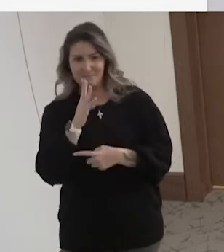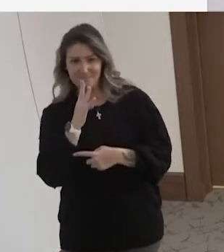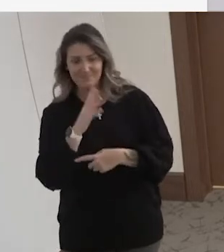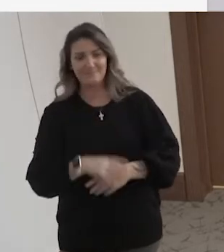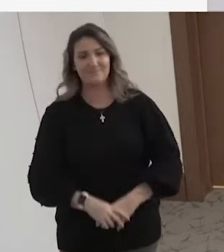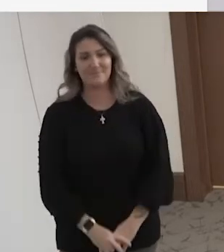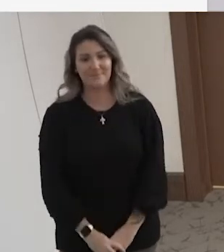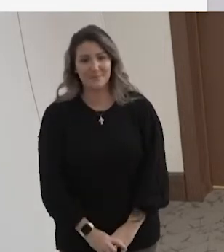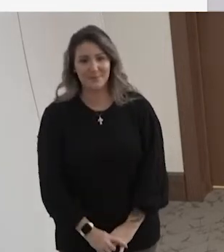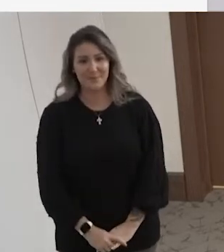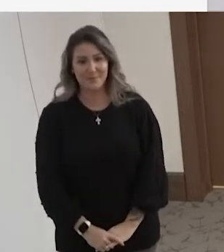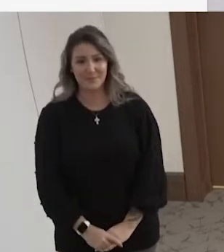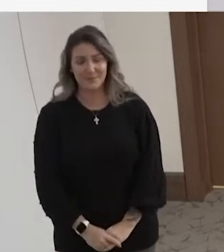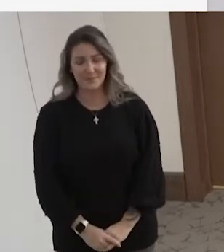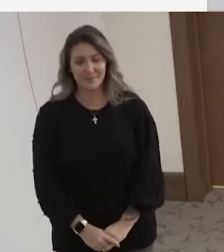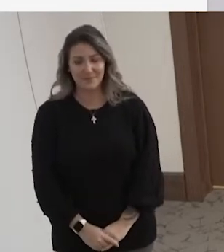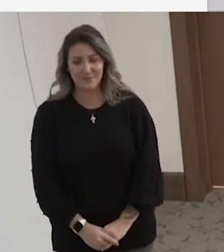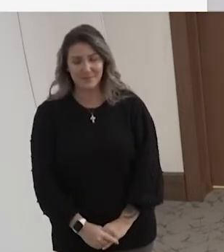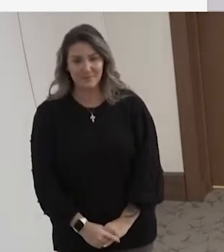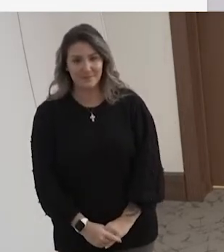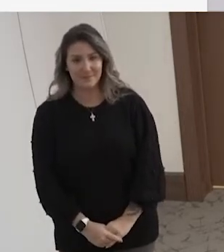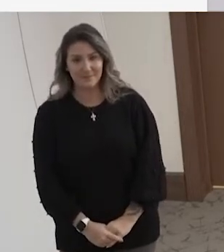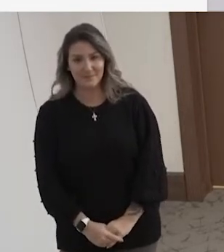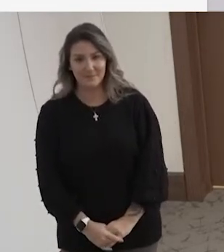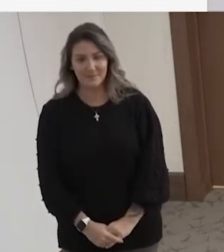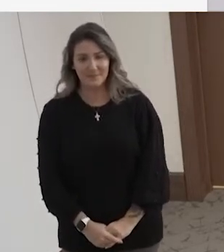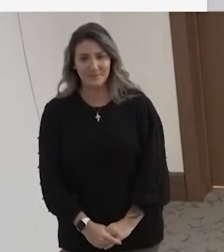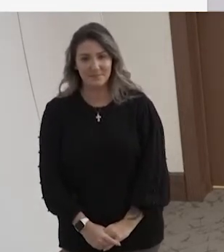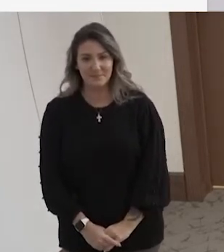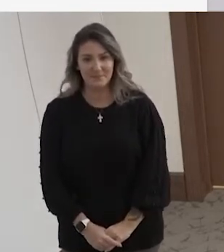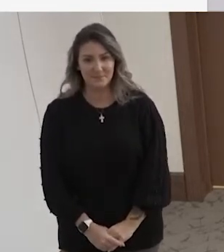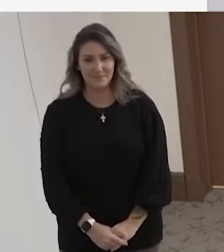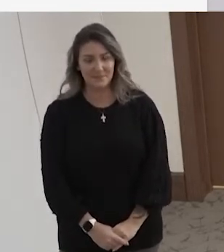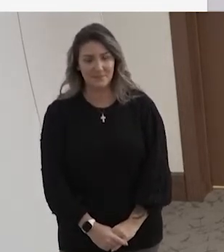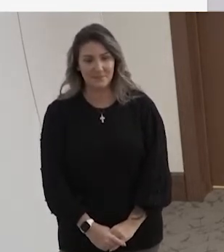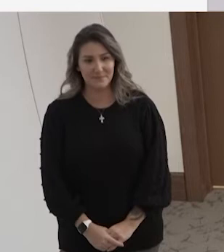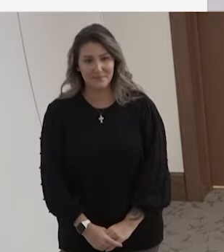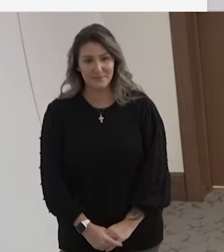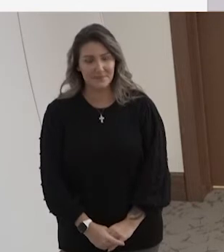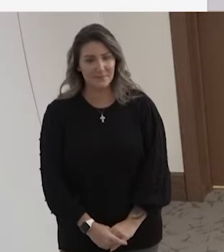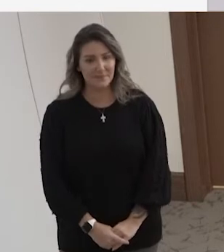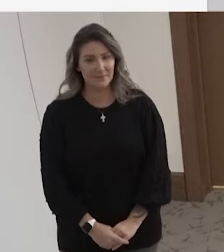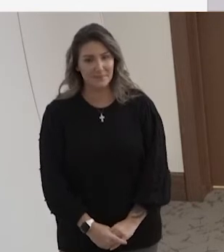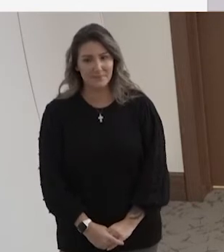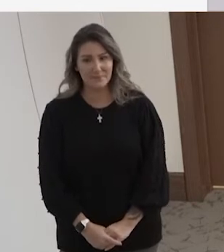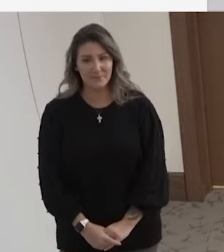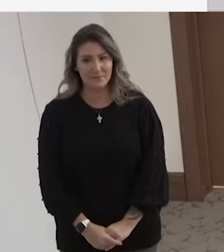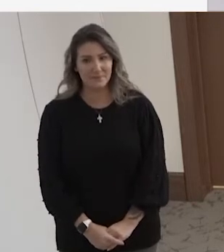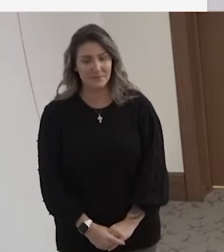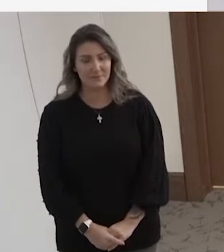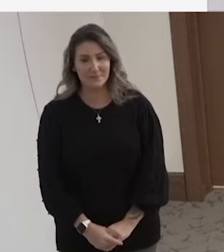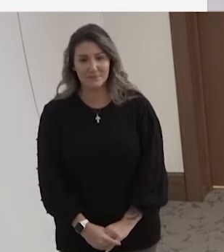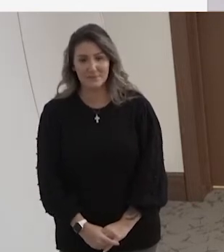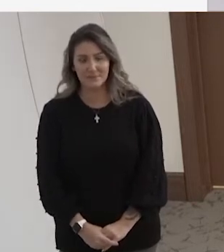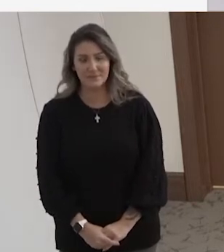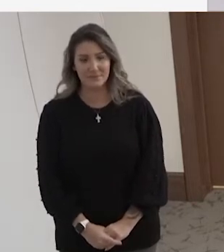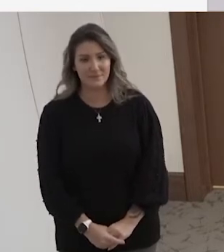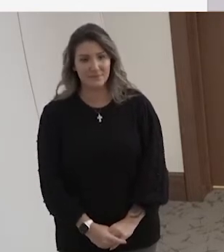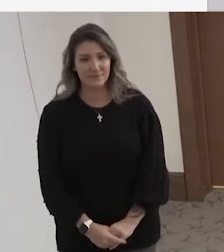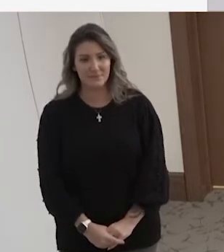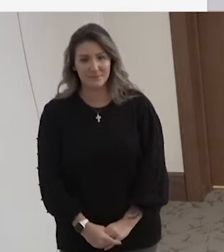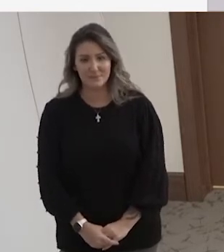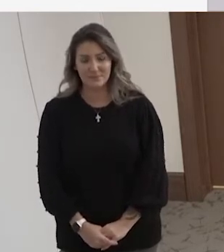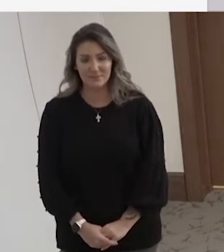que los directores de estas de escuelas les hablen acerca de la